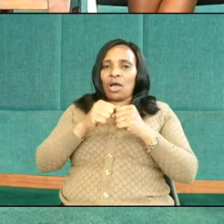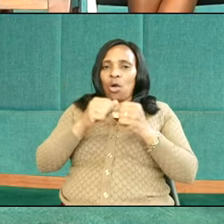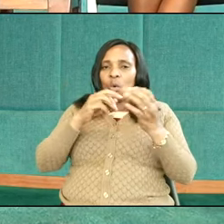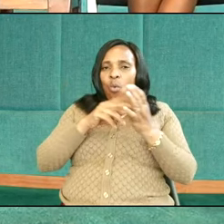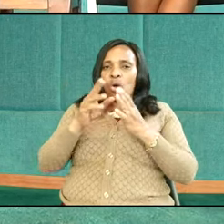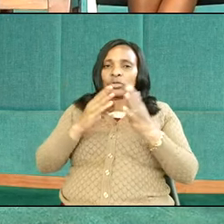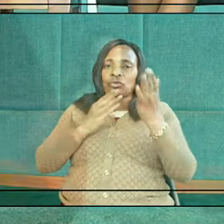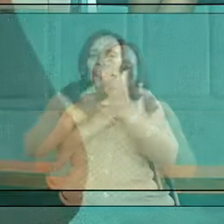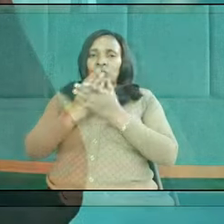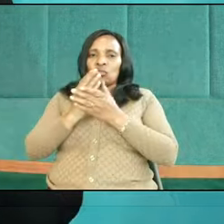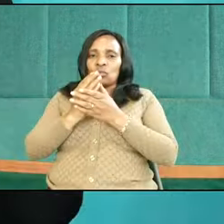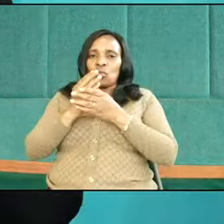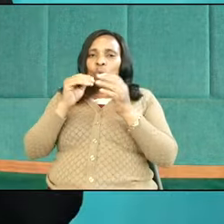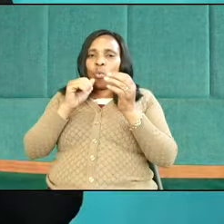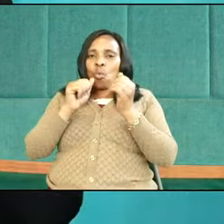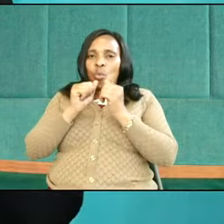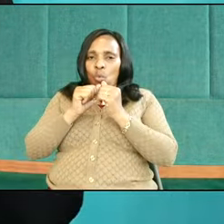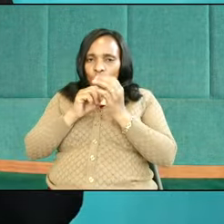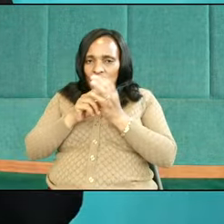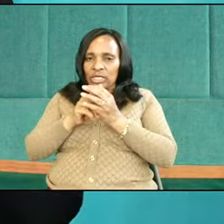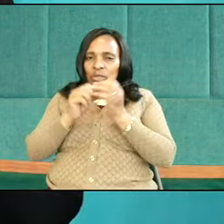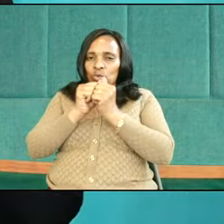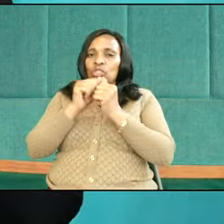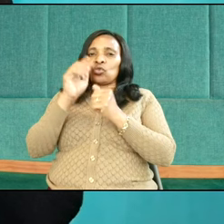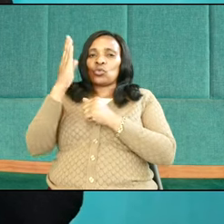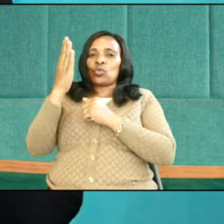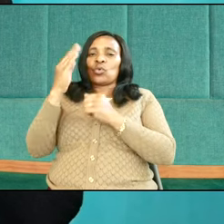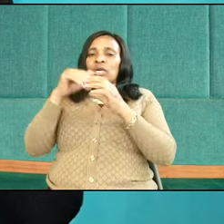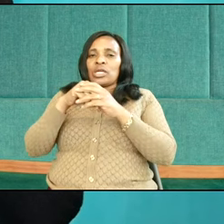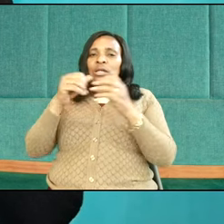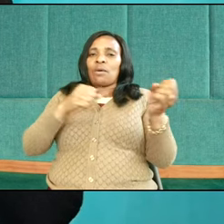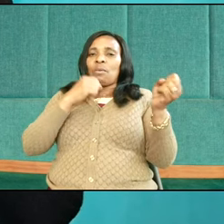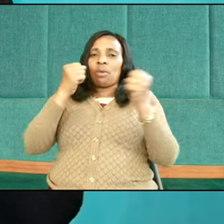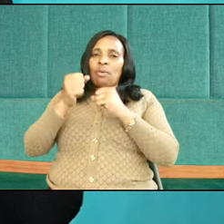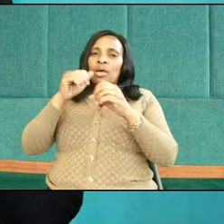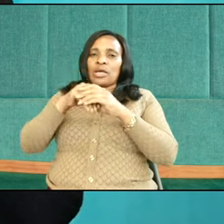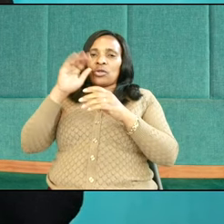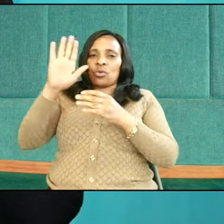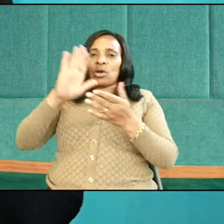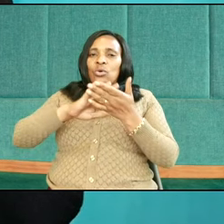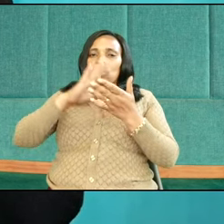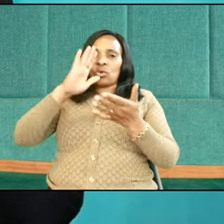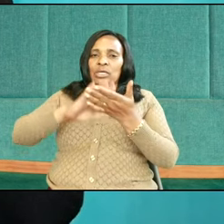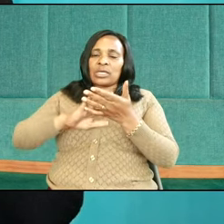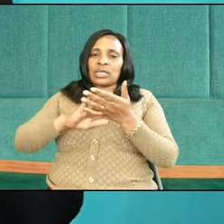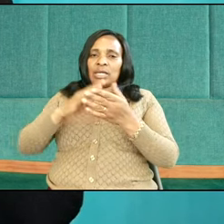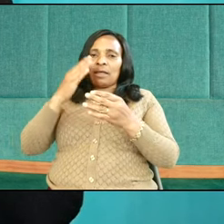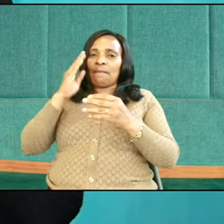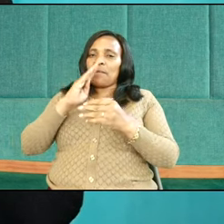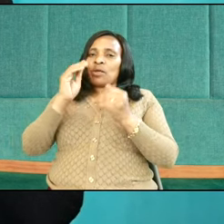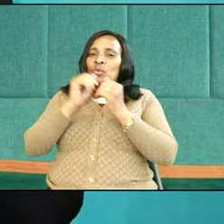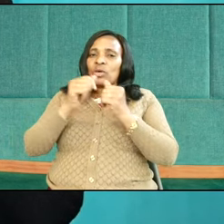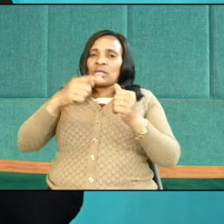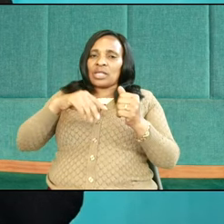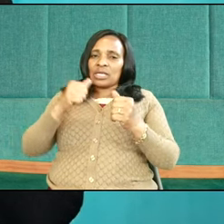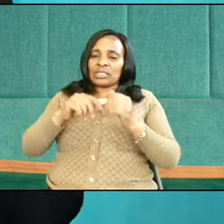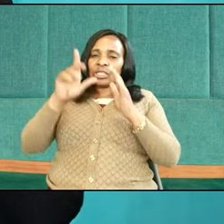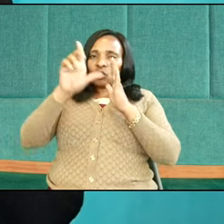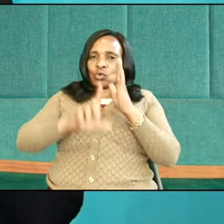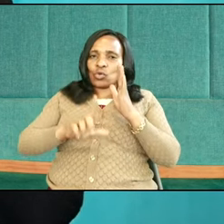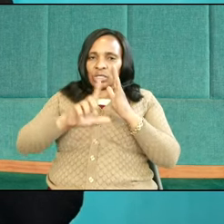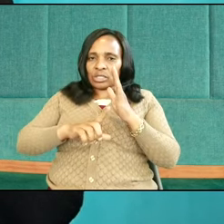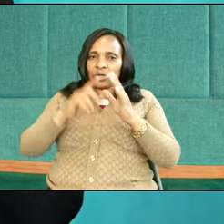walk through and walk with you in your power, in your glory, and that you may be with us even in the lowly